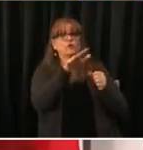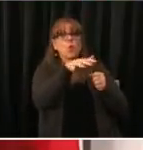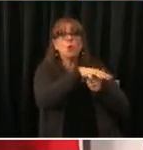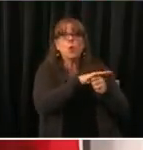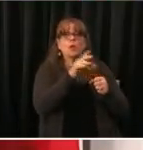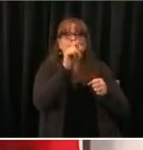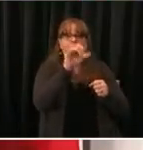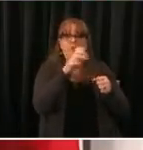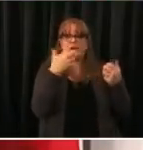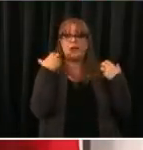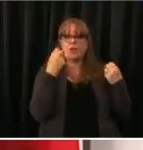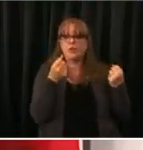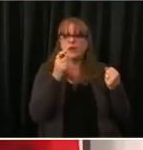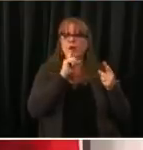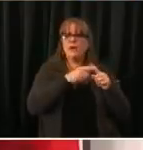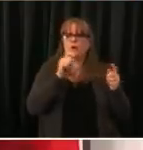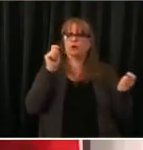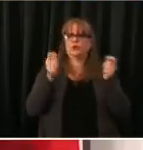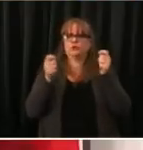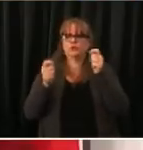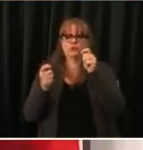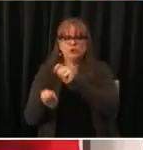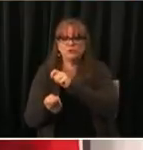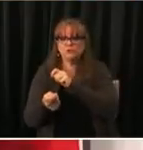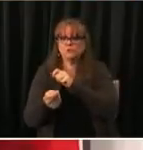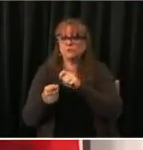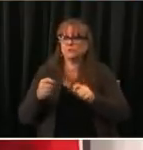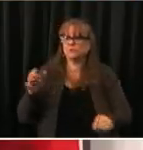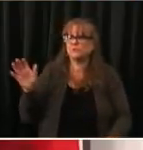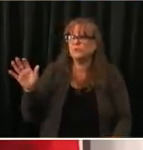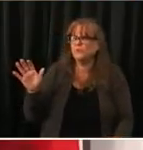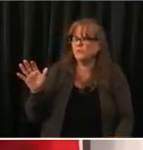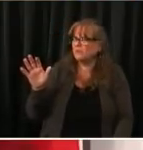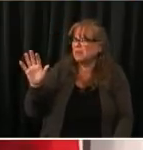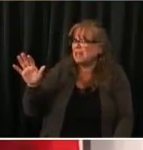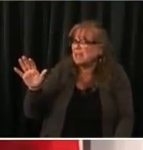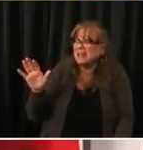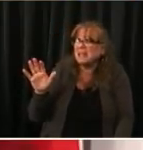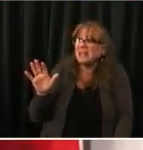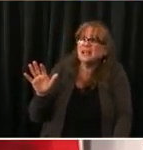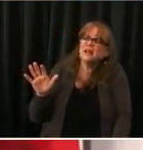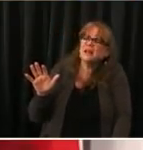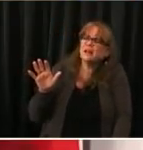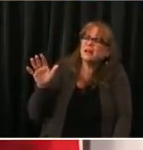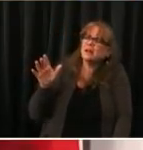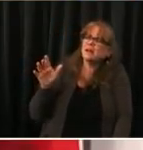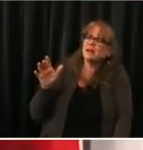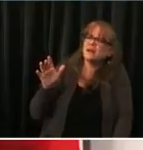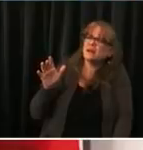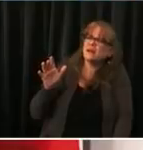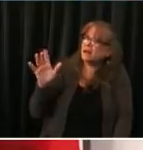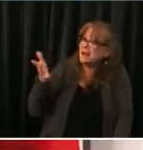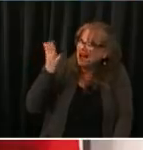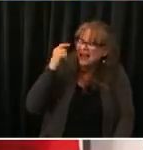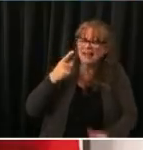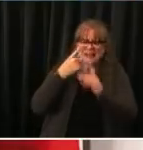hearing from them? I think you had another one too. I can't remember what it was, Andrea. What else did you ask? Let's